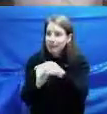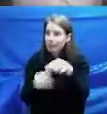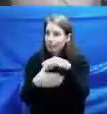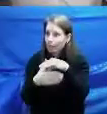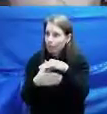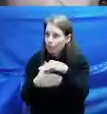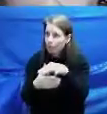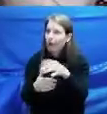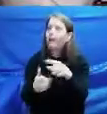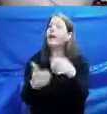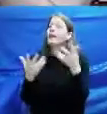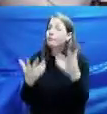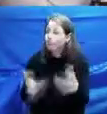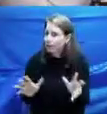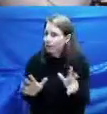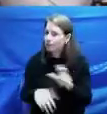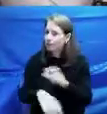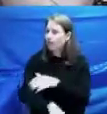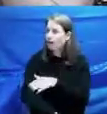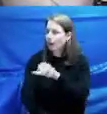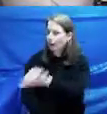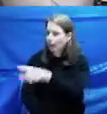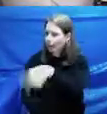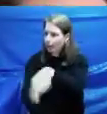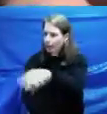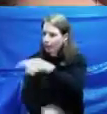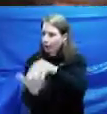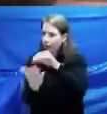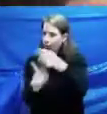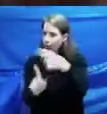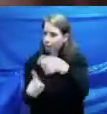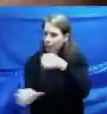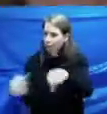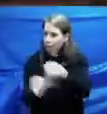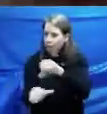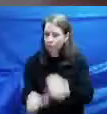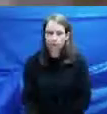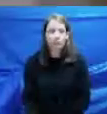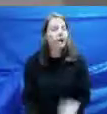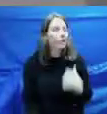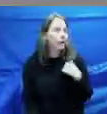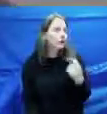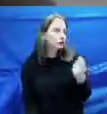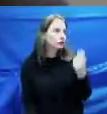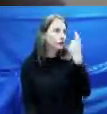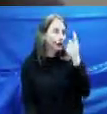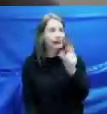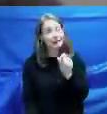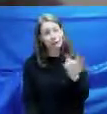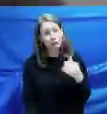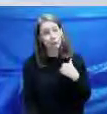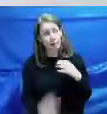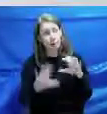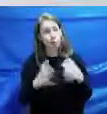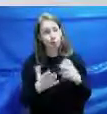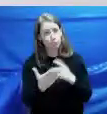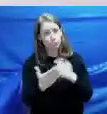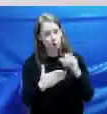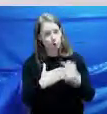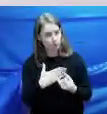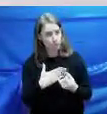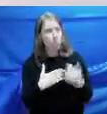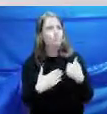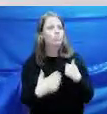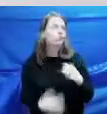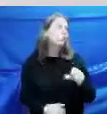another. I get moderate grades, but if it's like you have a group project, you're gonna have other people who have other ideas besides you, so you're gonna